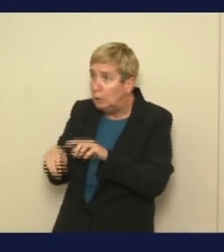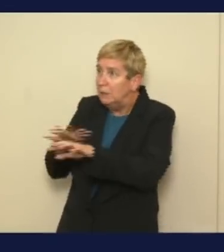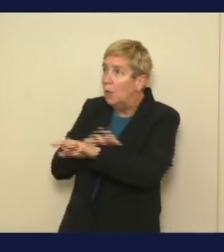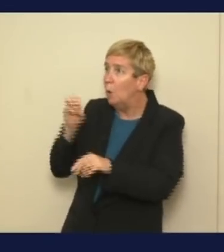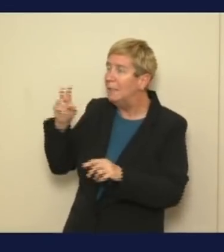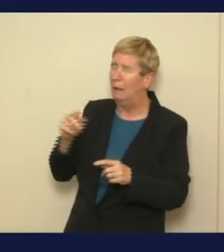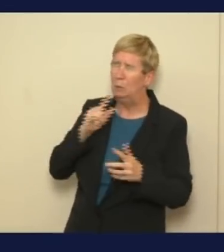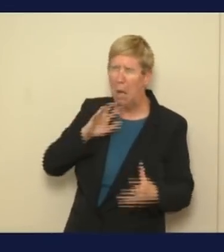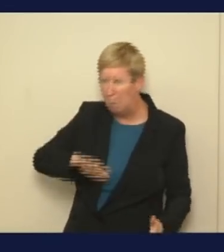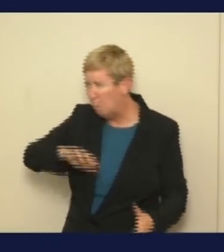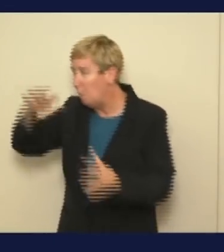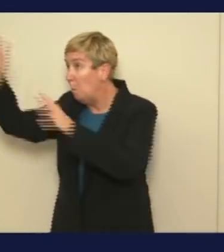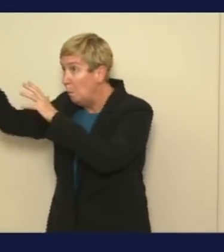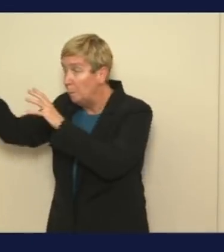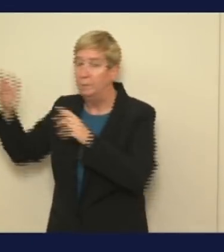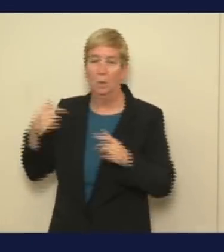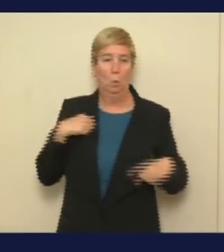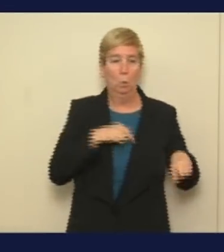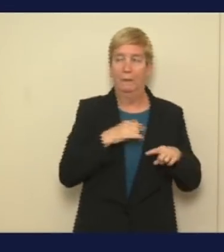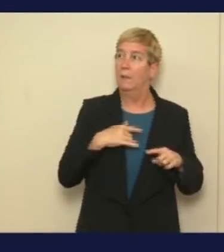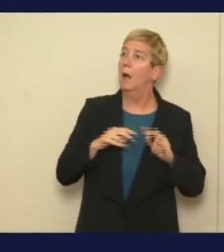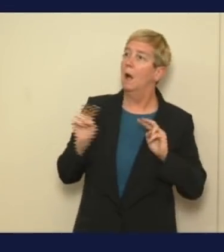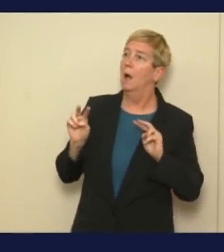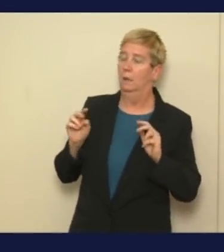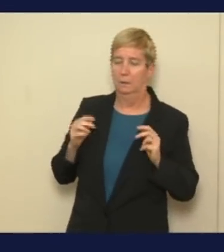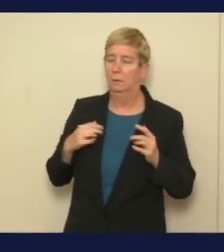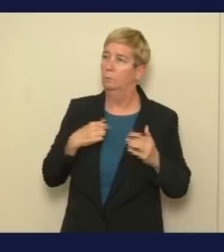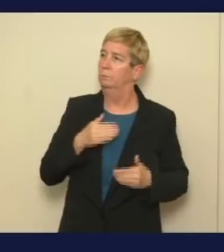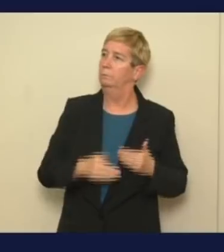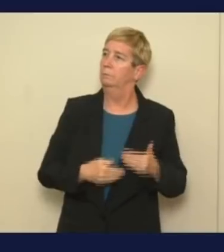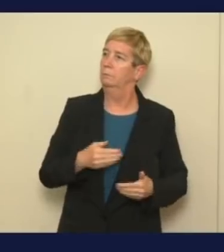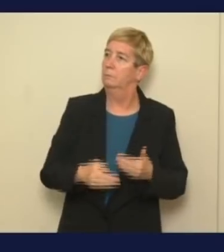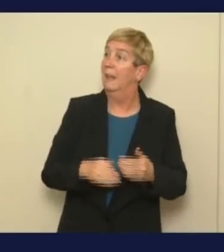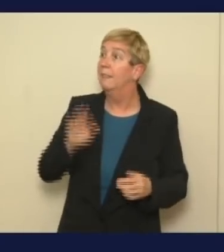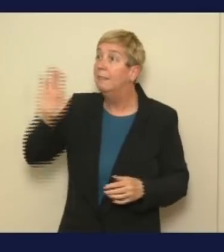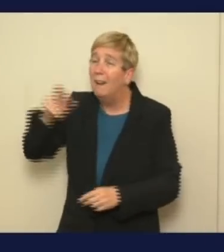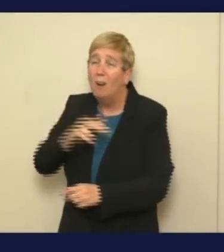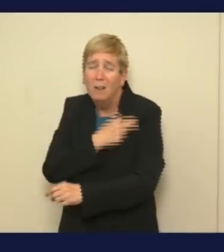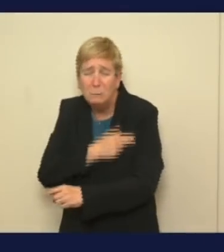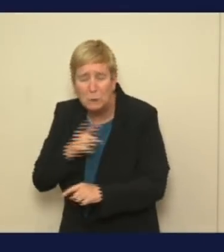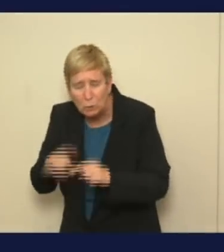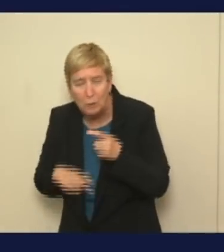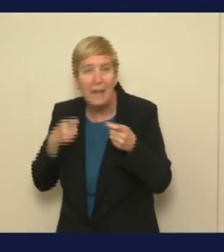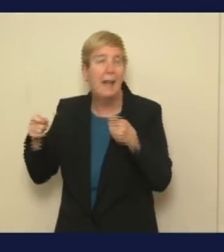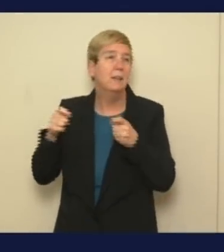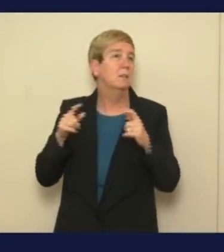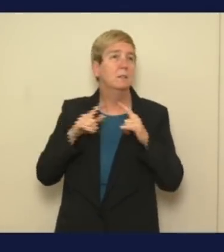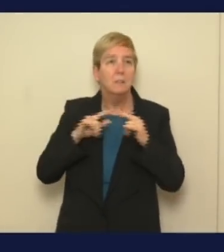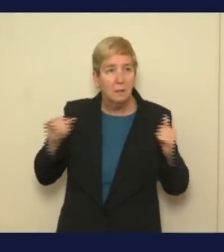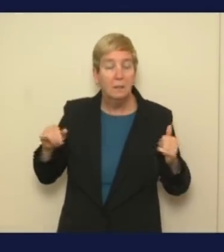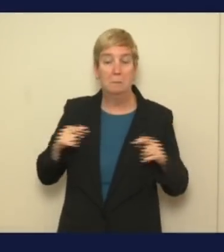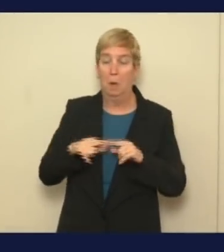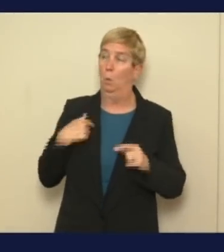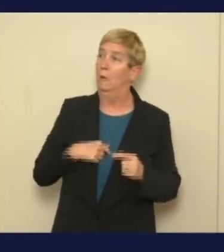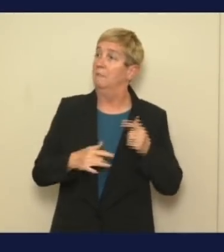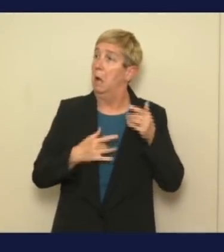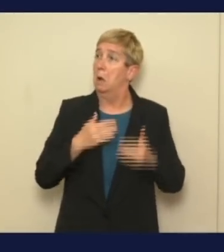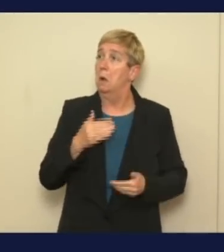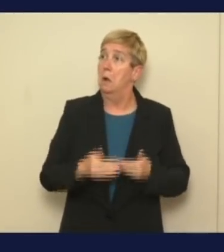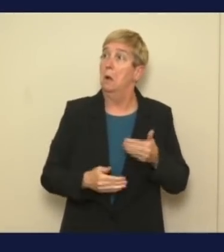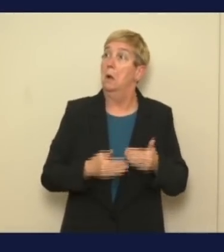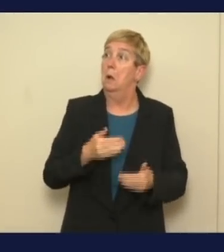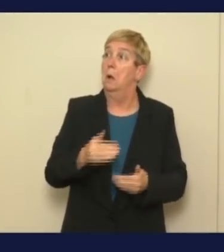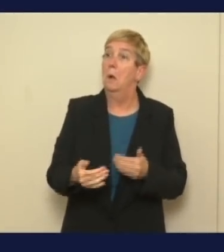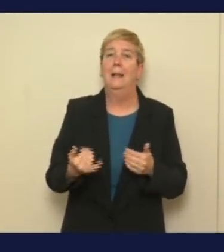spread or meet the healthcare demand of your affected citizens. So we need to pay